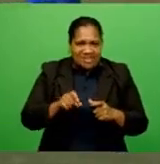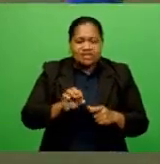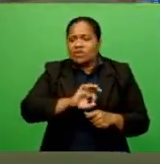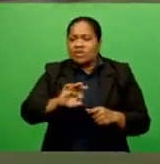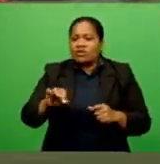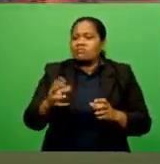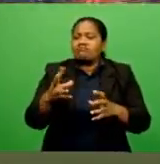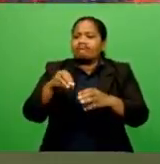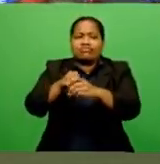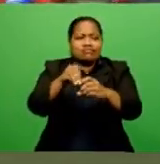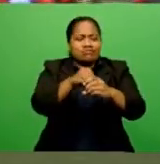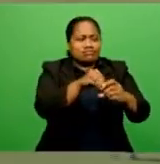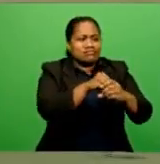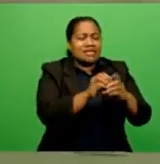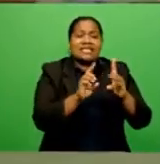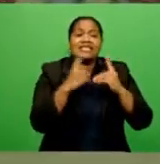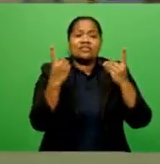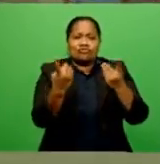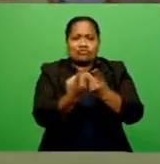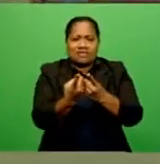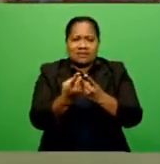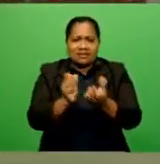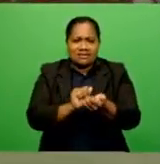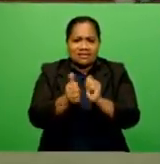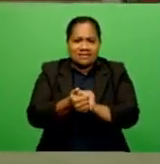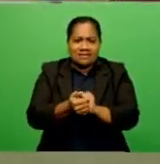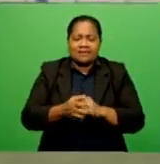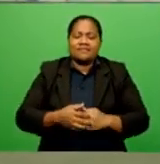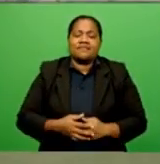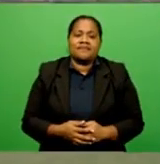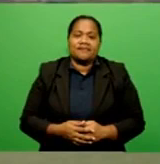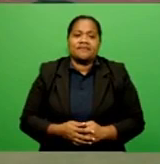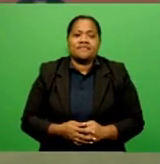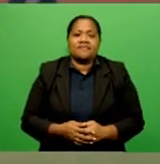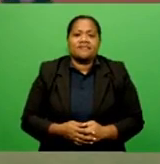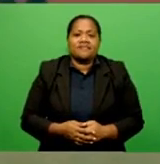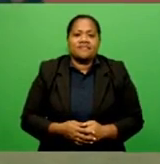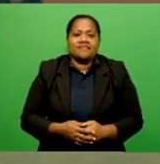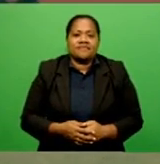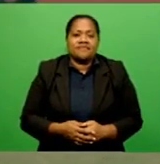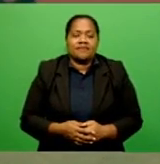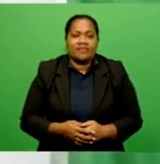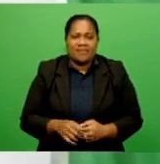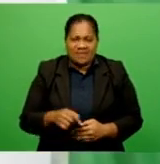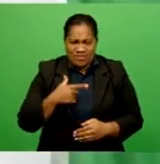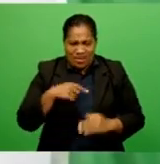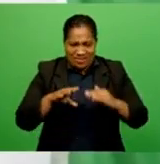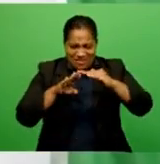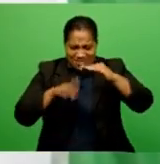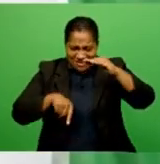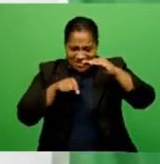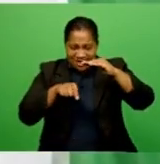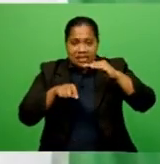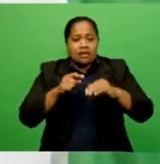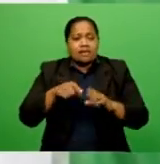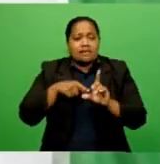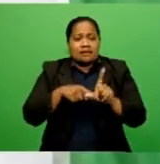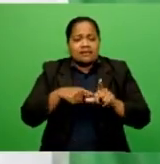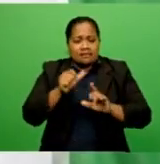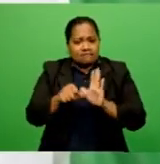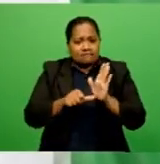Paul says this will help develop each player in a proper manner. They're at that young age where they should be concentrating